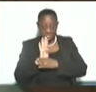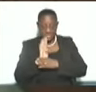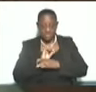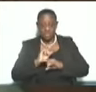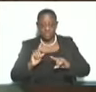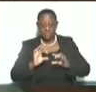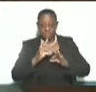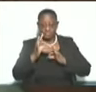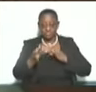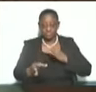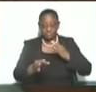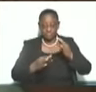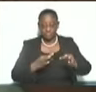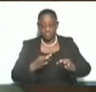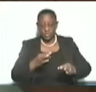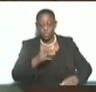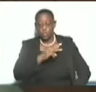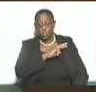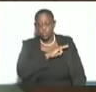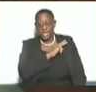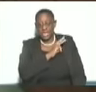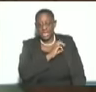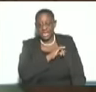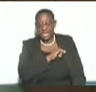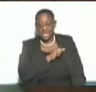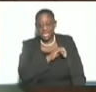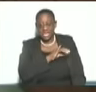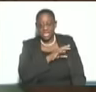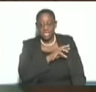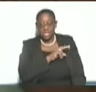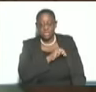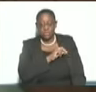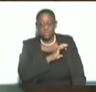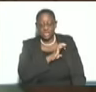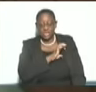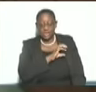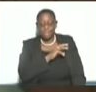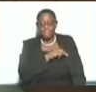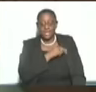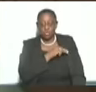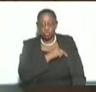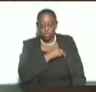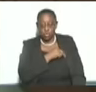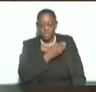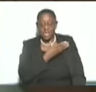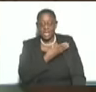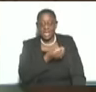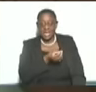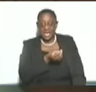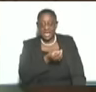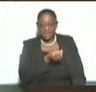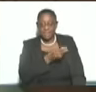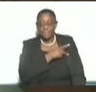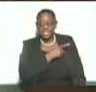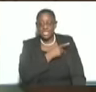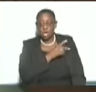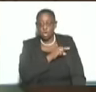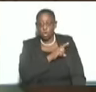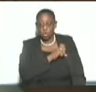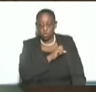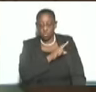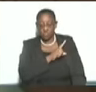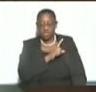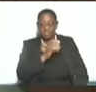by Freetown MP Wayne Monroe, with Pia Glover Roll, the Golden Gates MP, his deputy. Prime Minister Davis, in